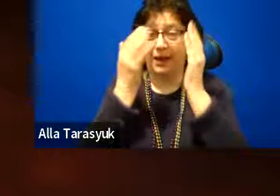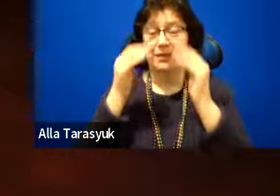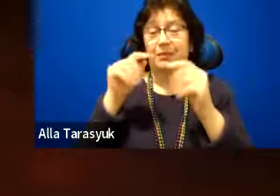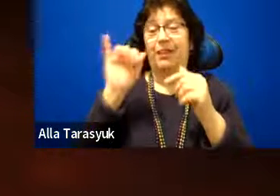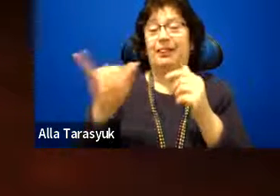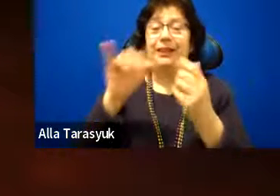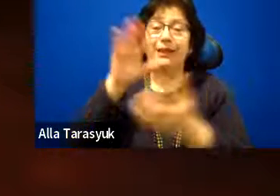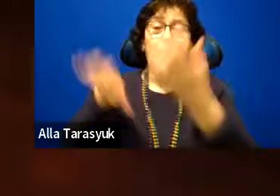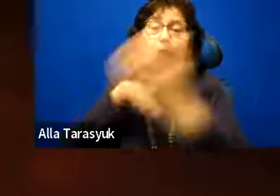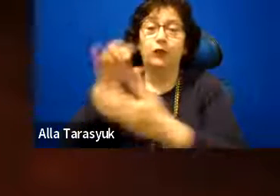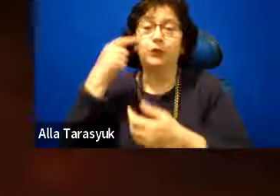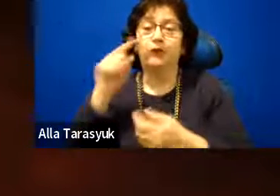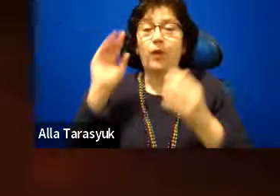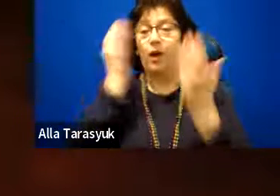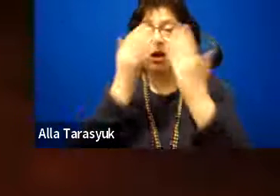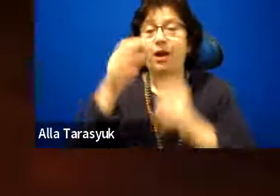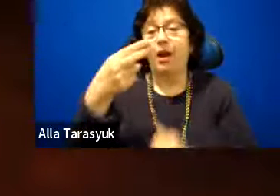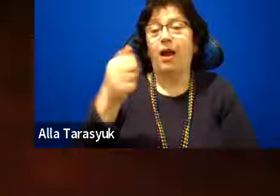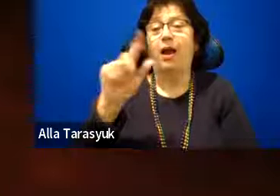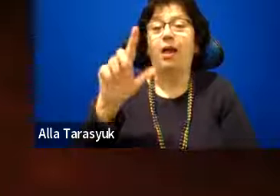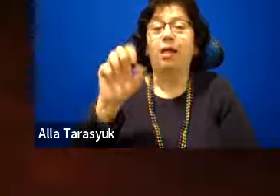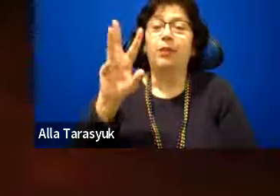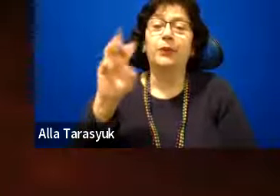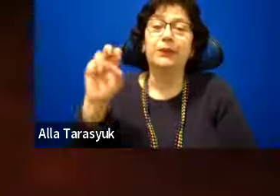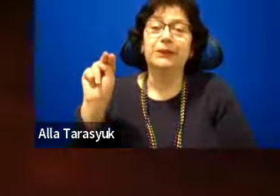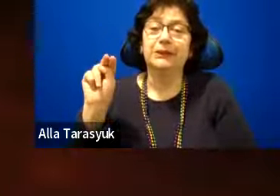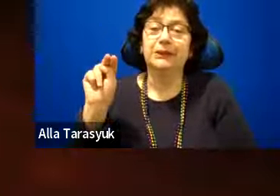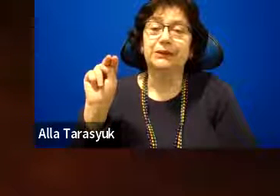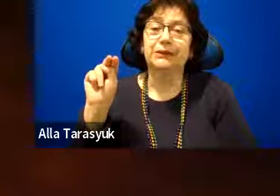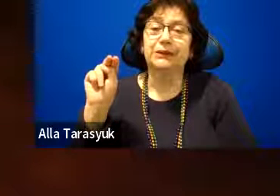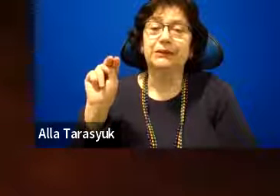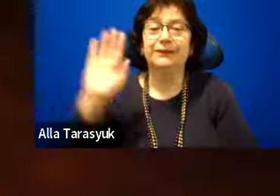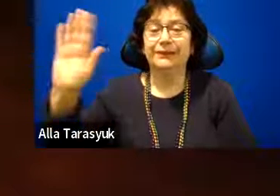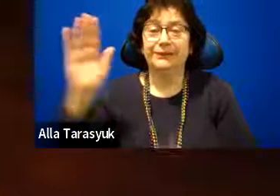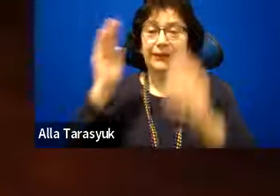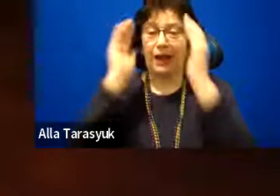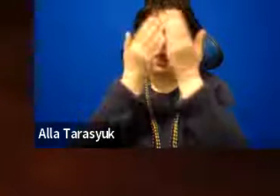There's another sign like this, but that can be confused for Halloween.